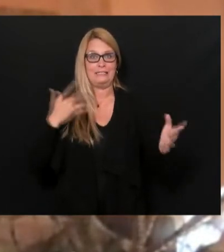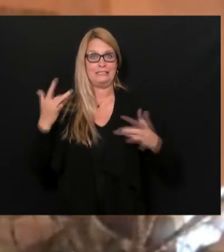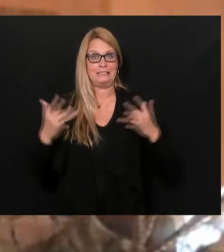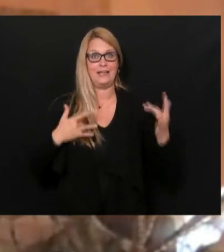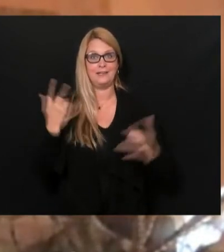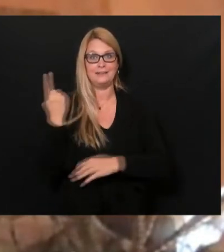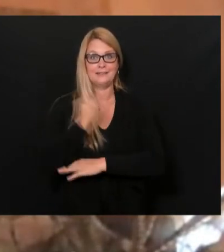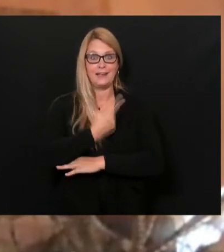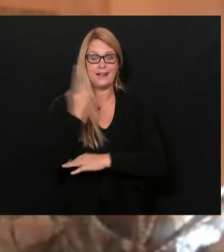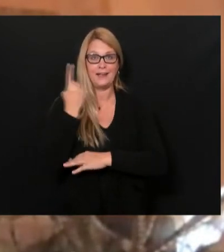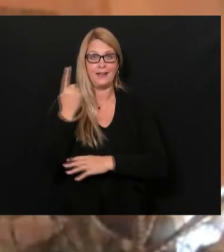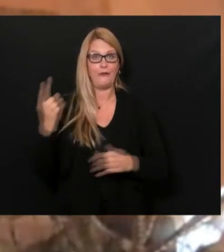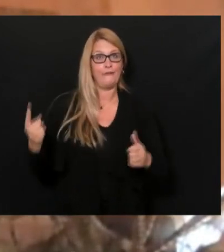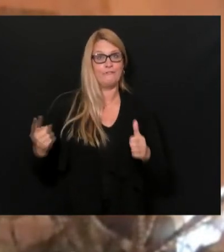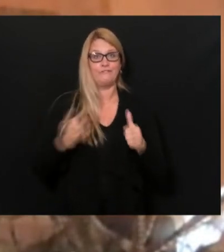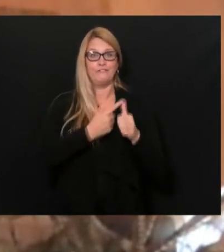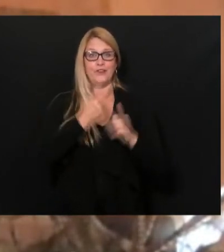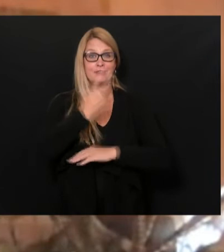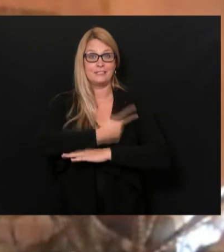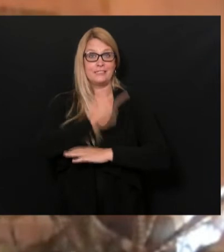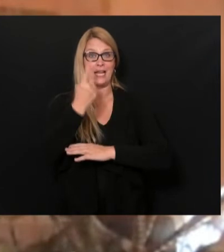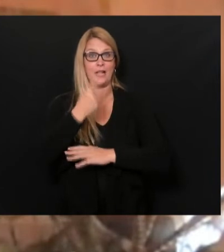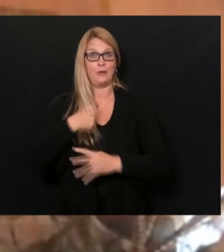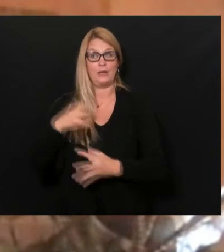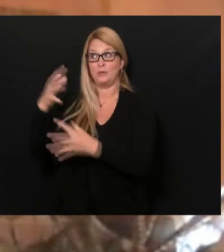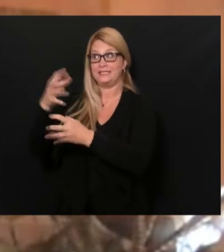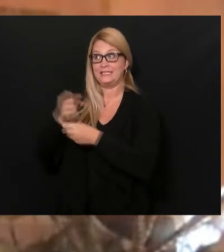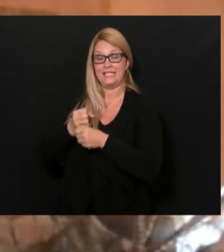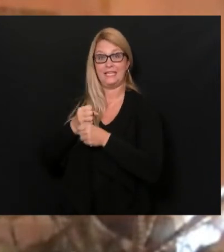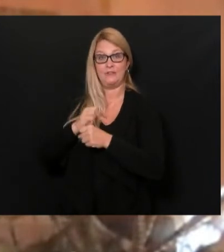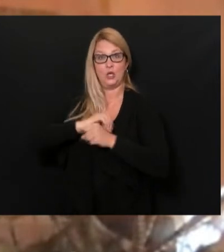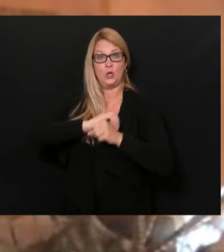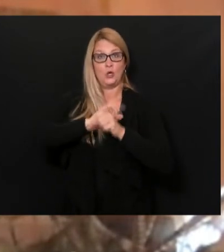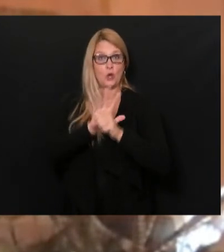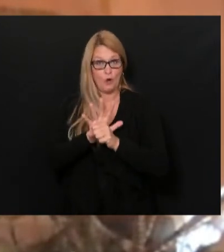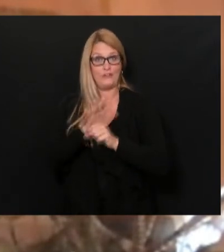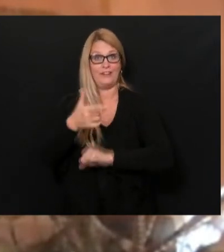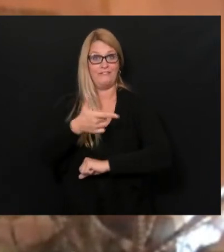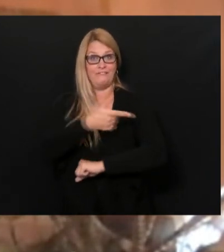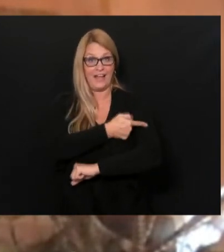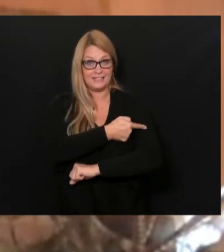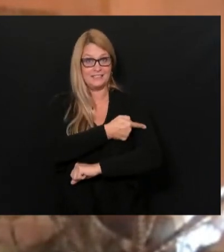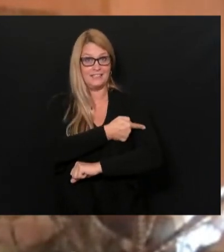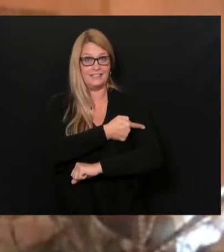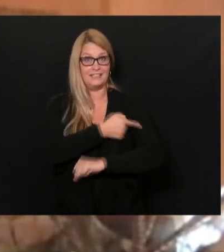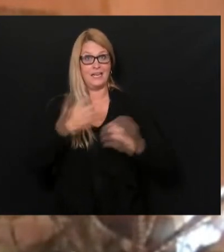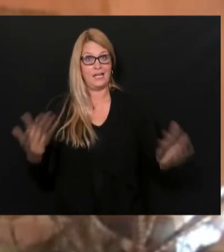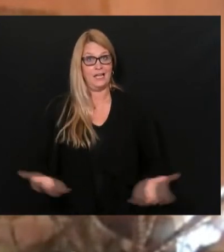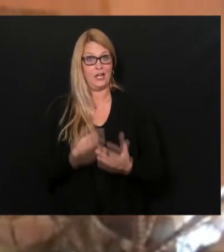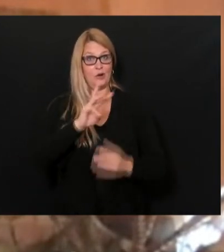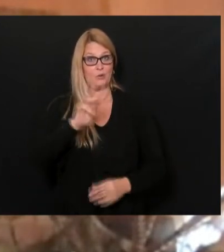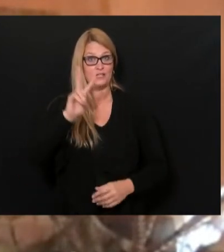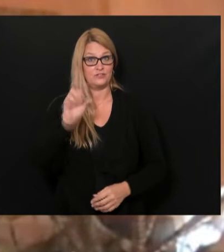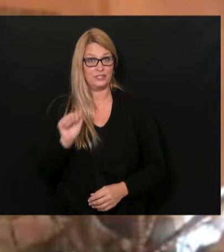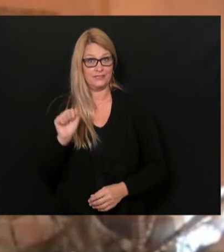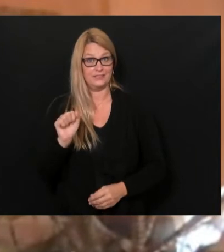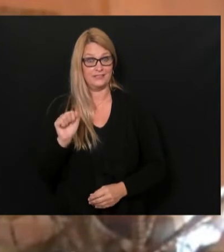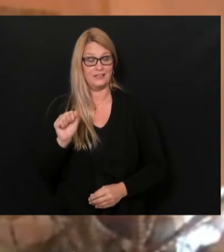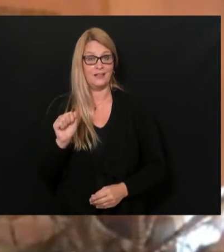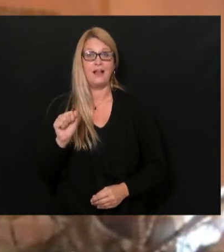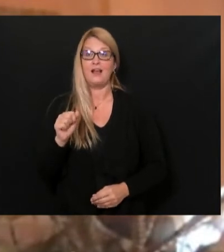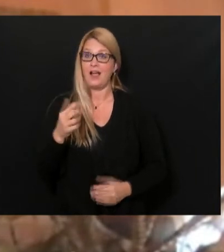the first day that we have received the COVID-19 vaccine in West Virginia. I